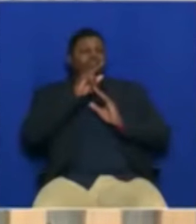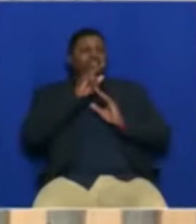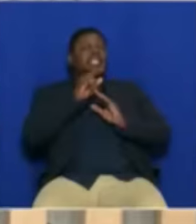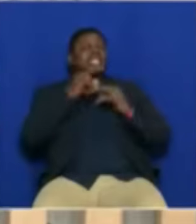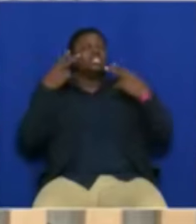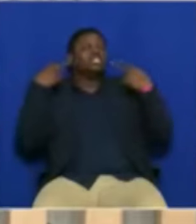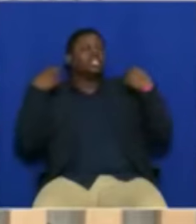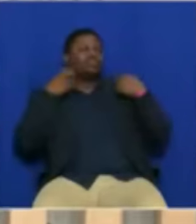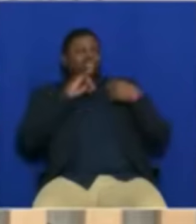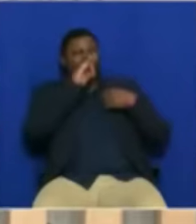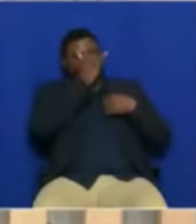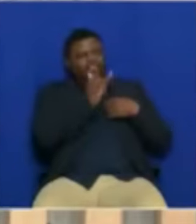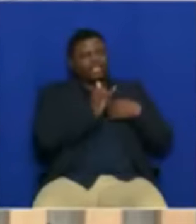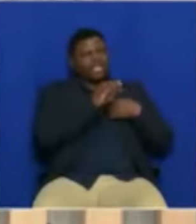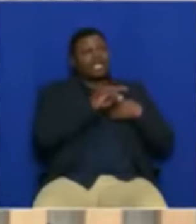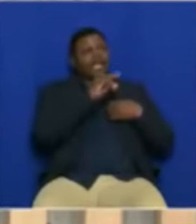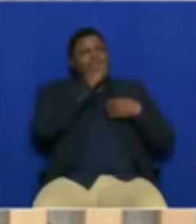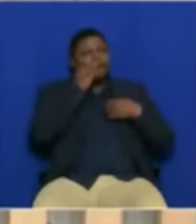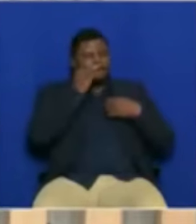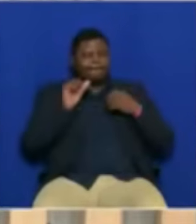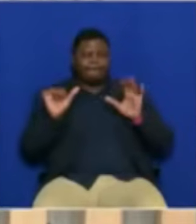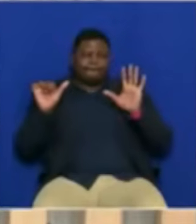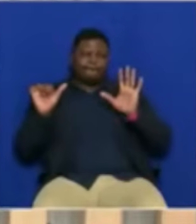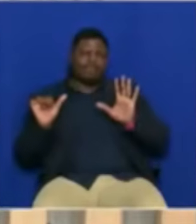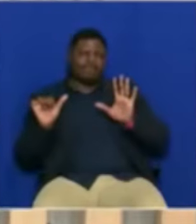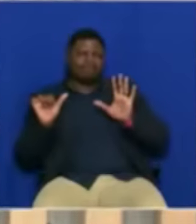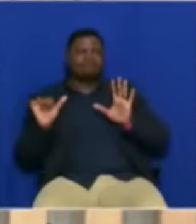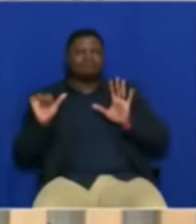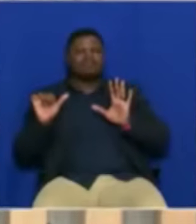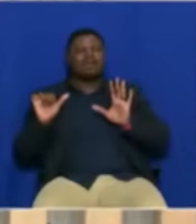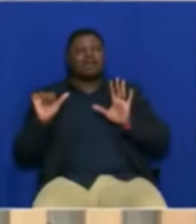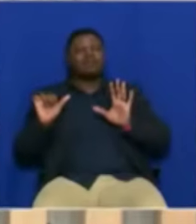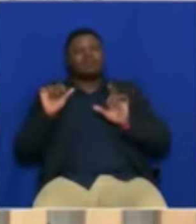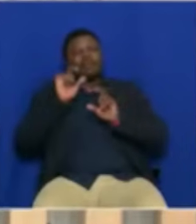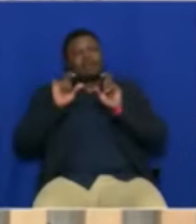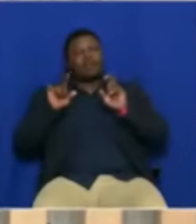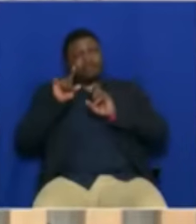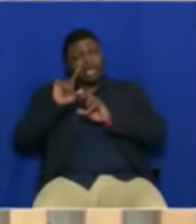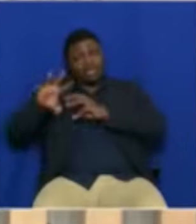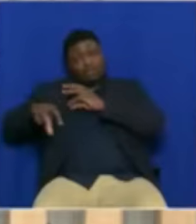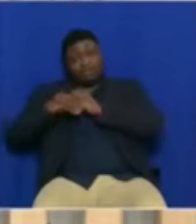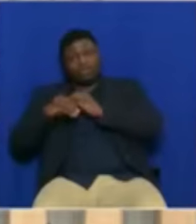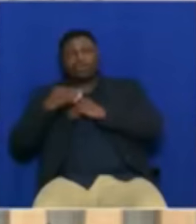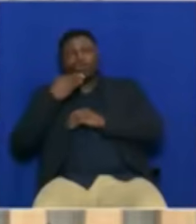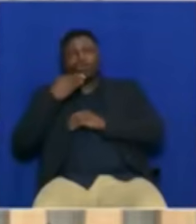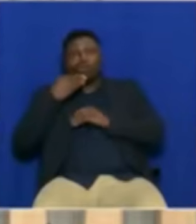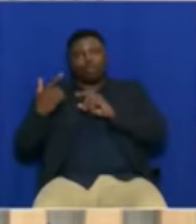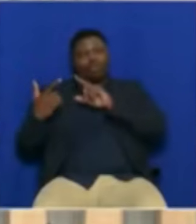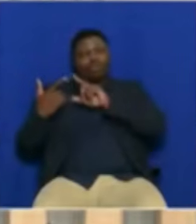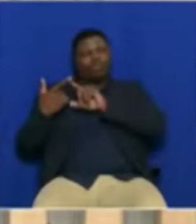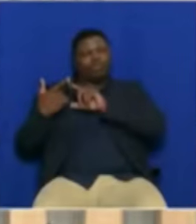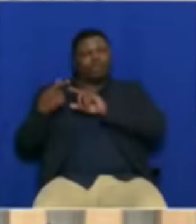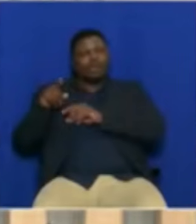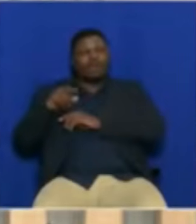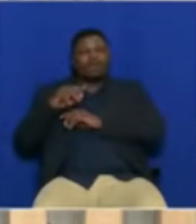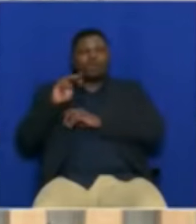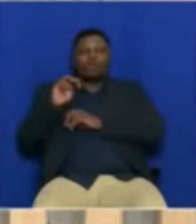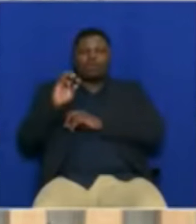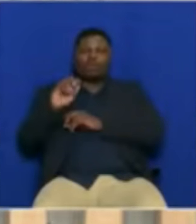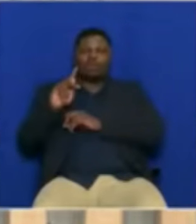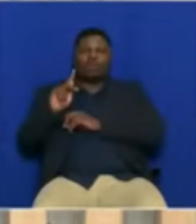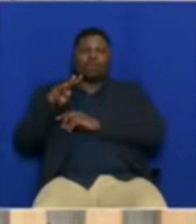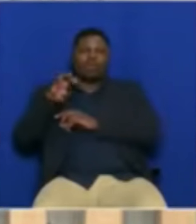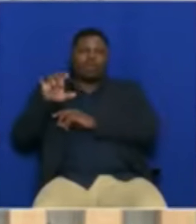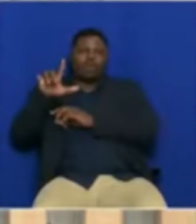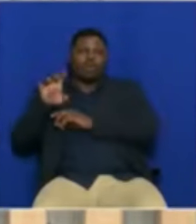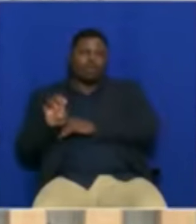This is January, including Mrs. Mukwele. Including Mrs. Yes. Mukwele's. Is this still relating to